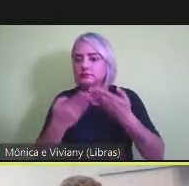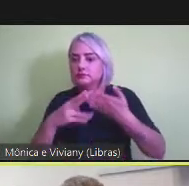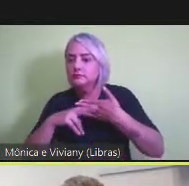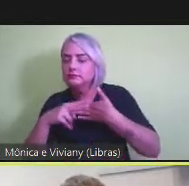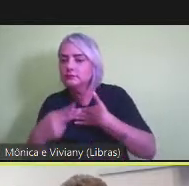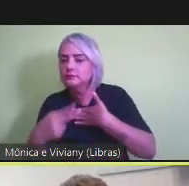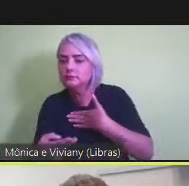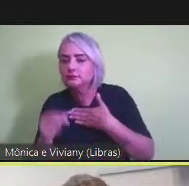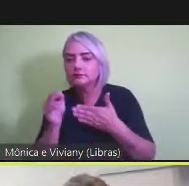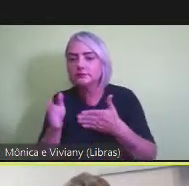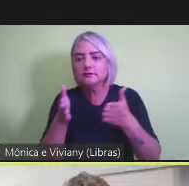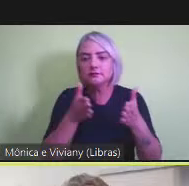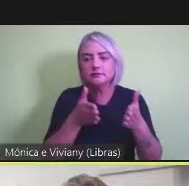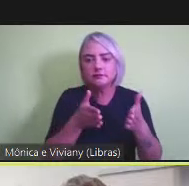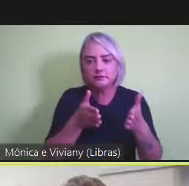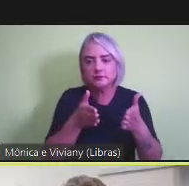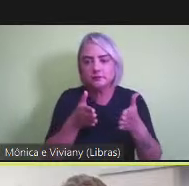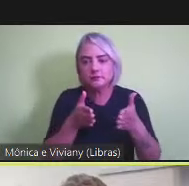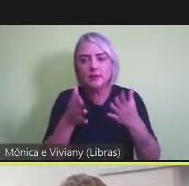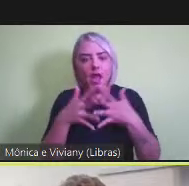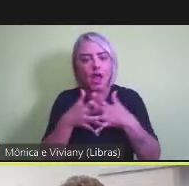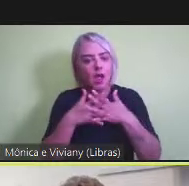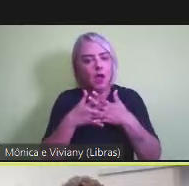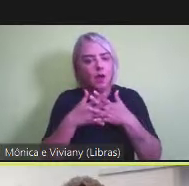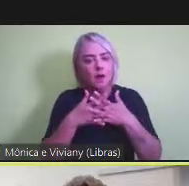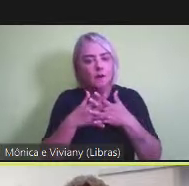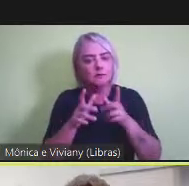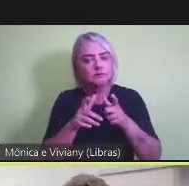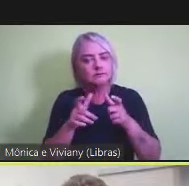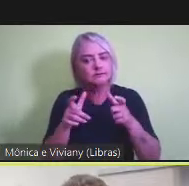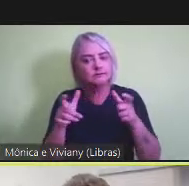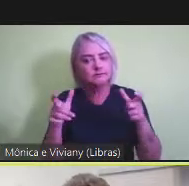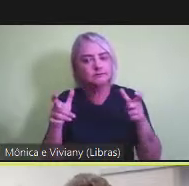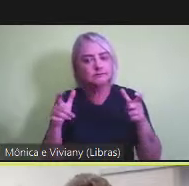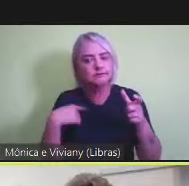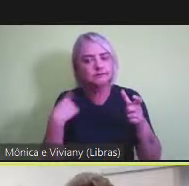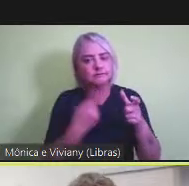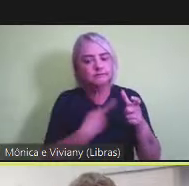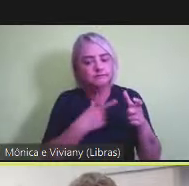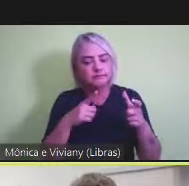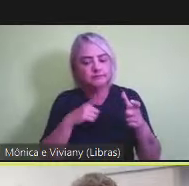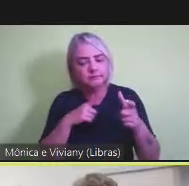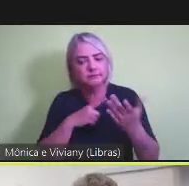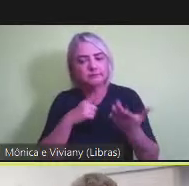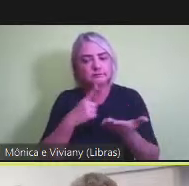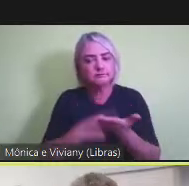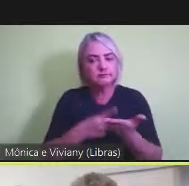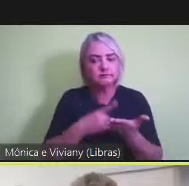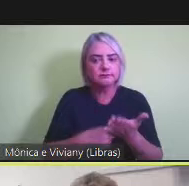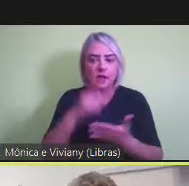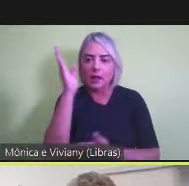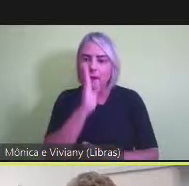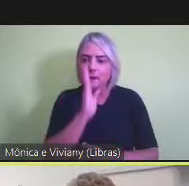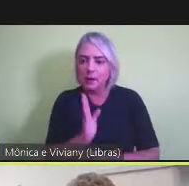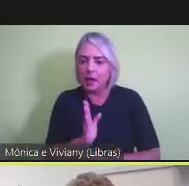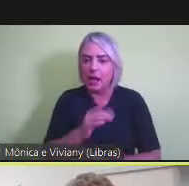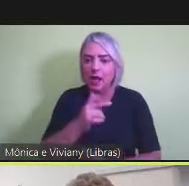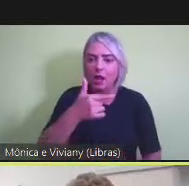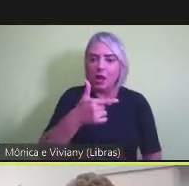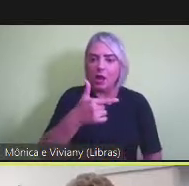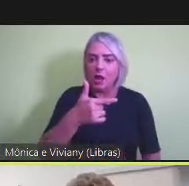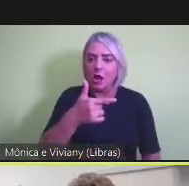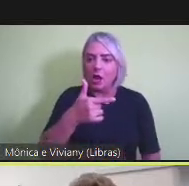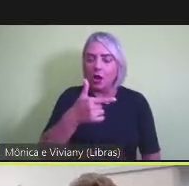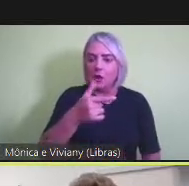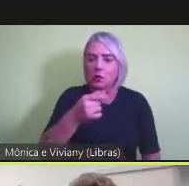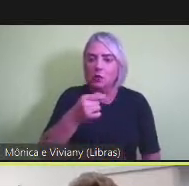in order to, because the tendency is to go to this side, and the complexity is present, and we have the compromise to meet